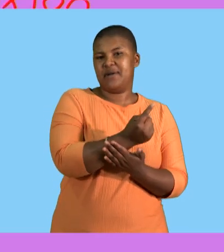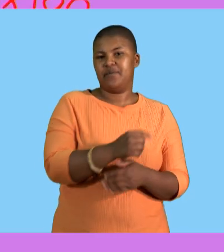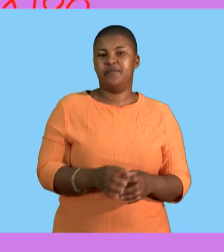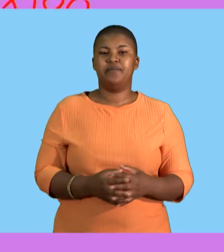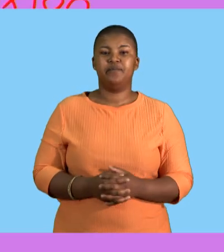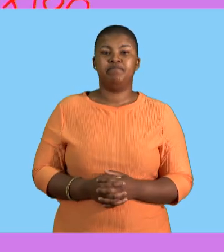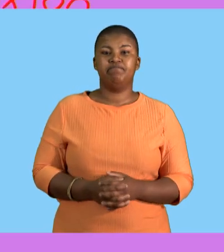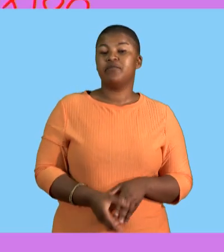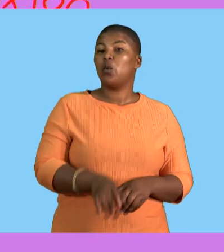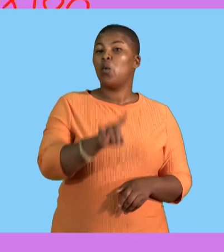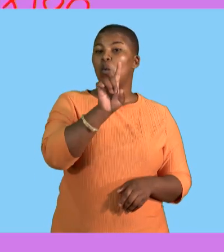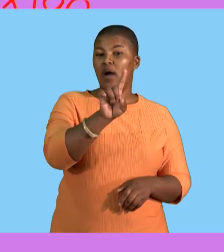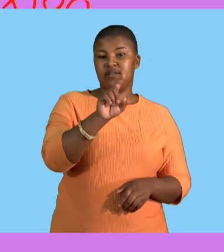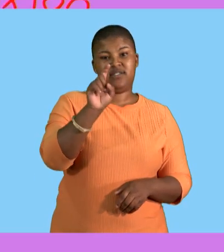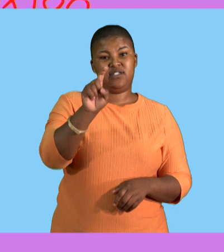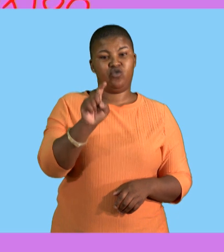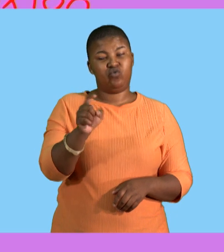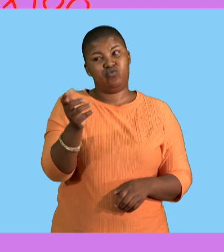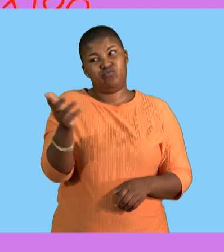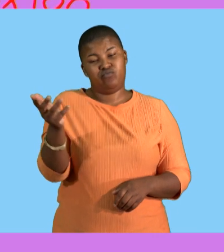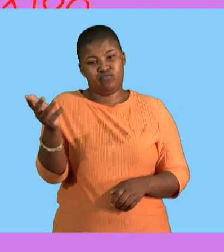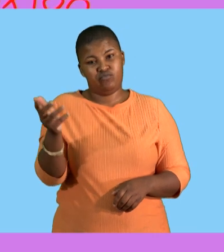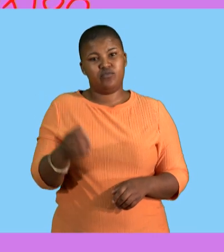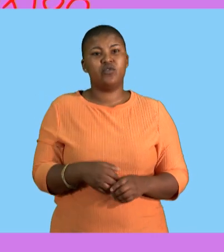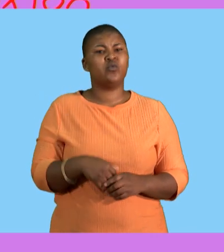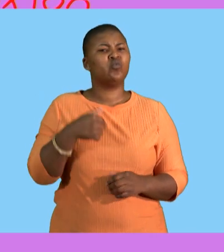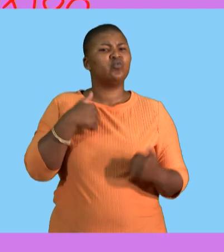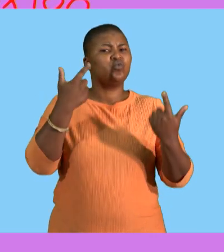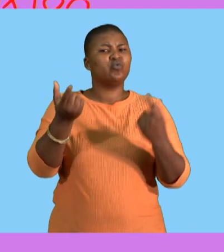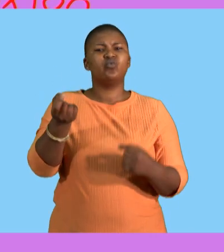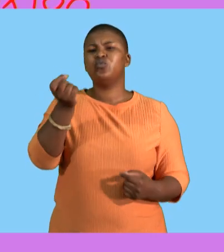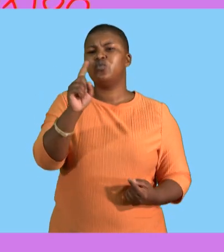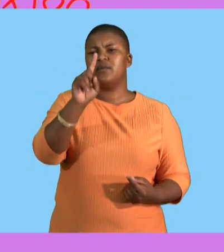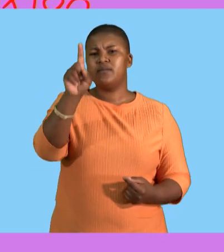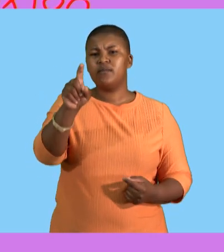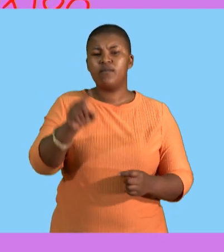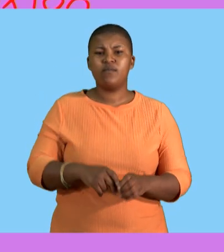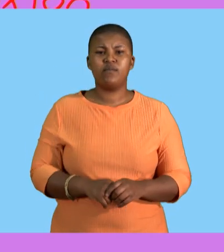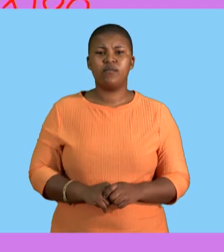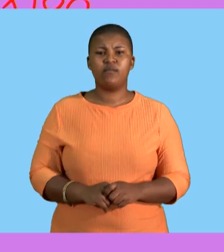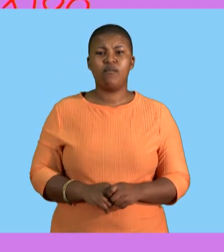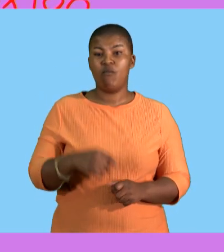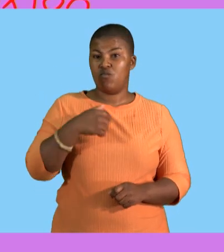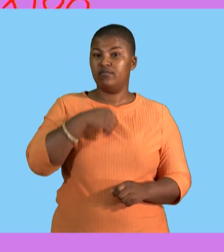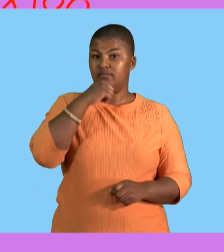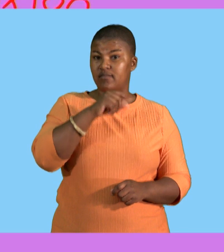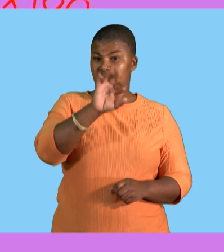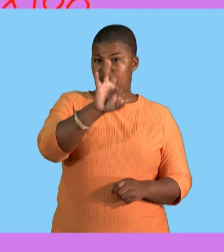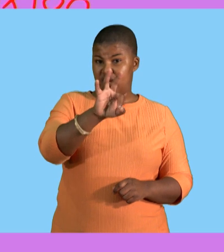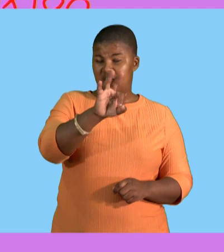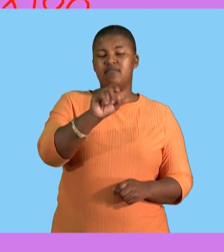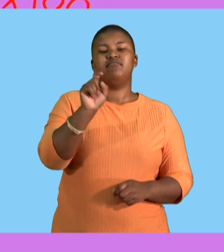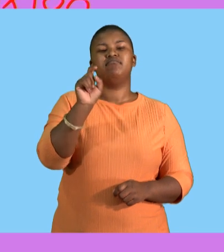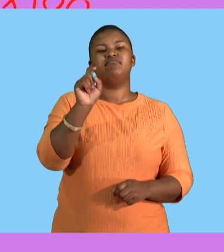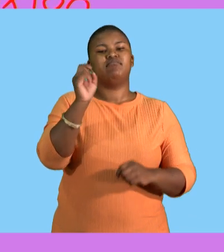to something. Now what did we do? We said 3 divided by himself. So